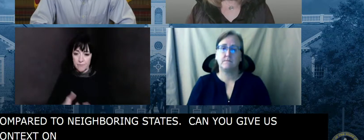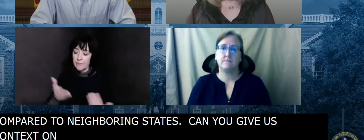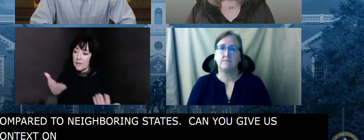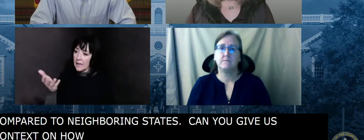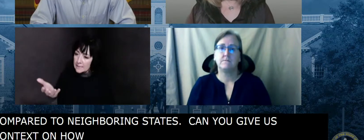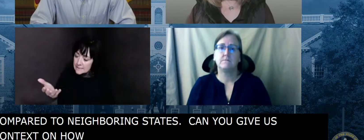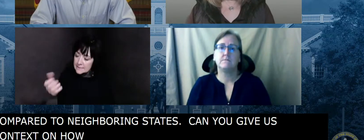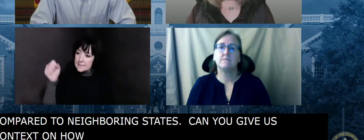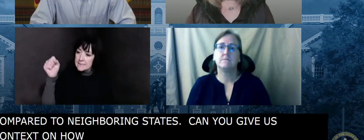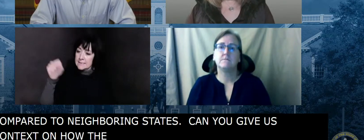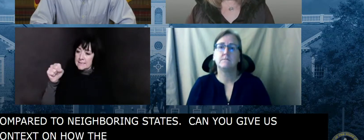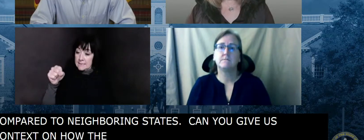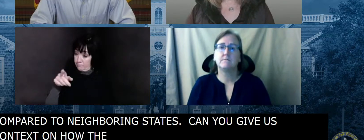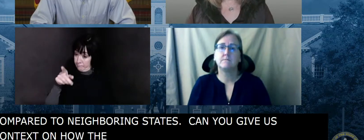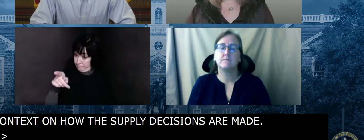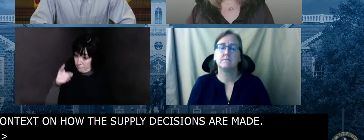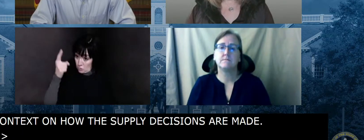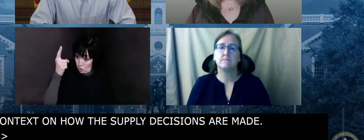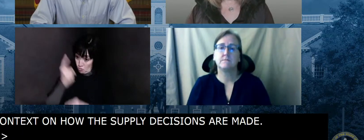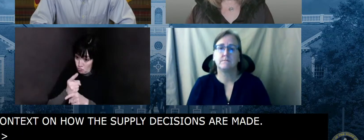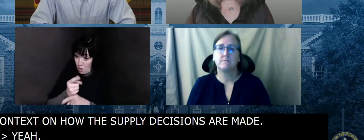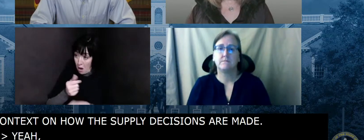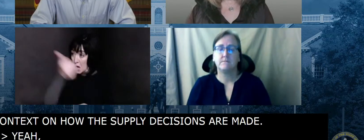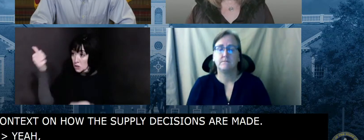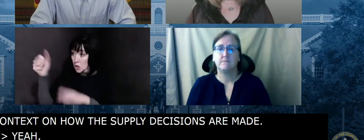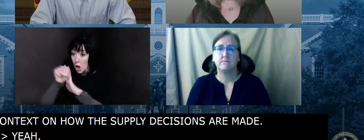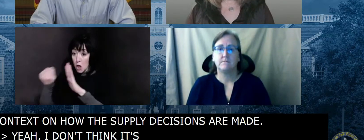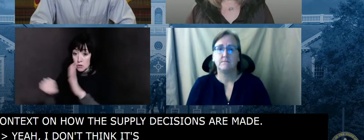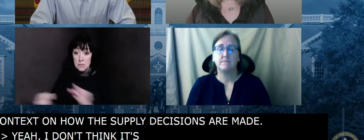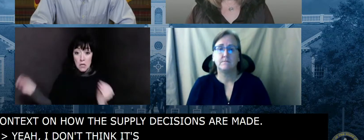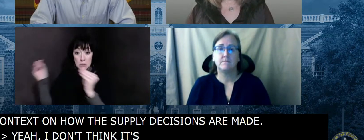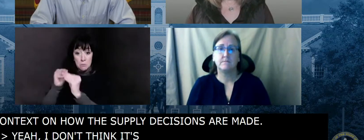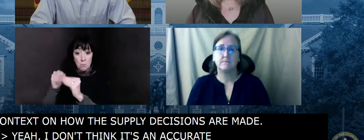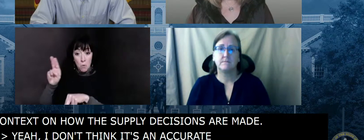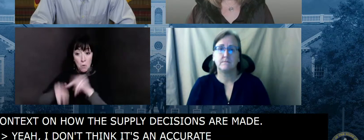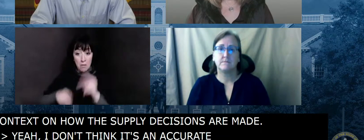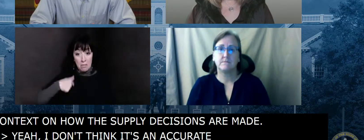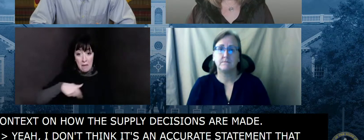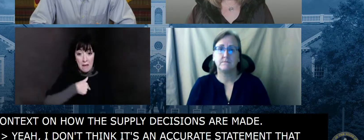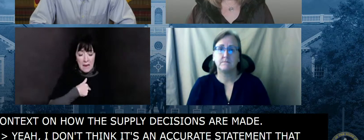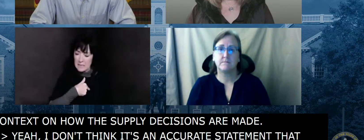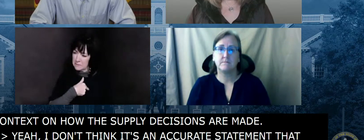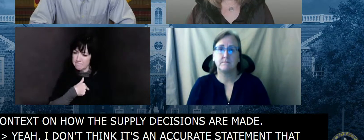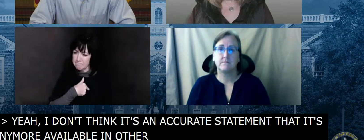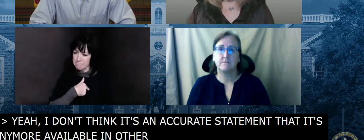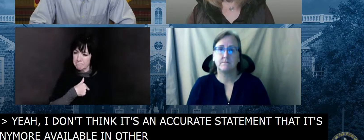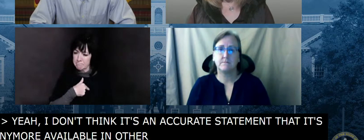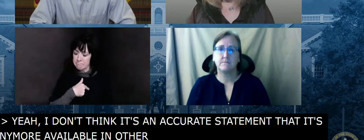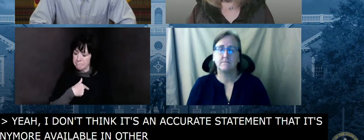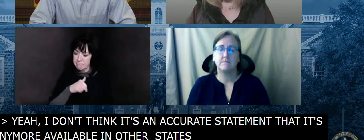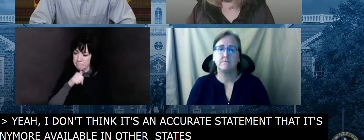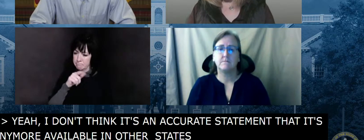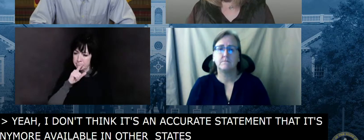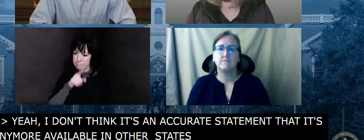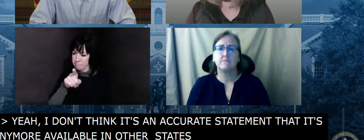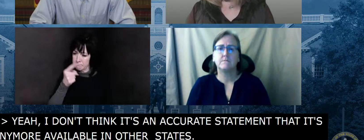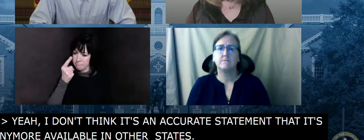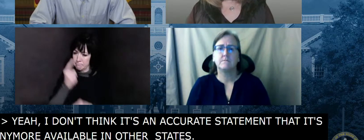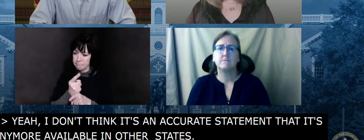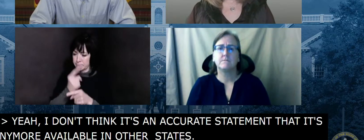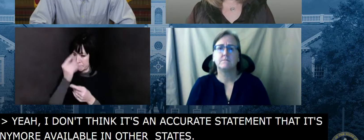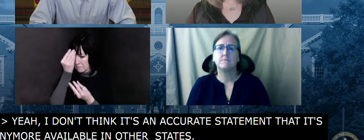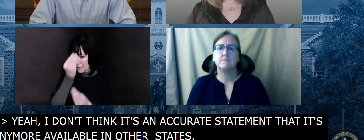that it's any more available in other states. It's on the White House call that we